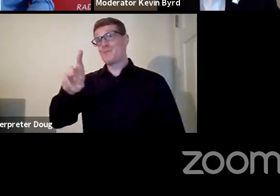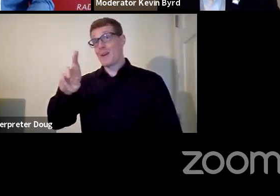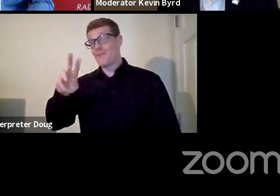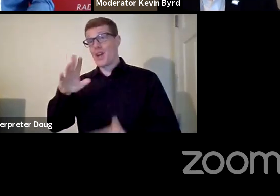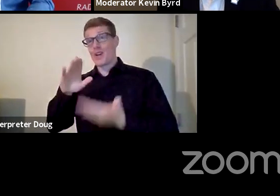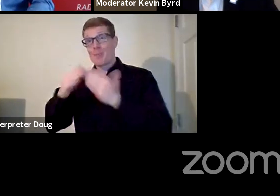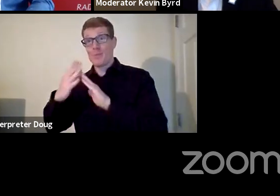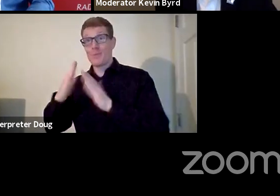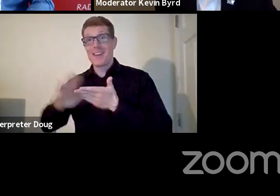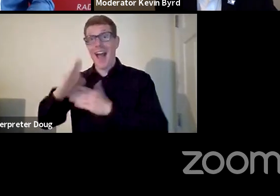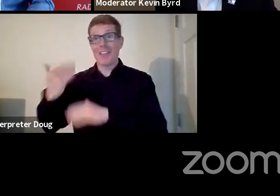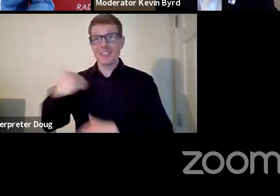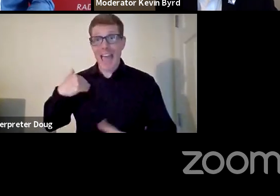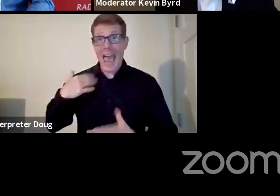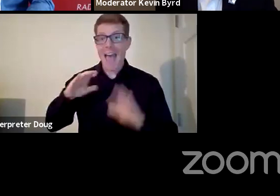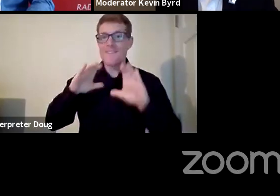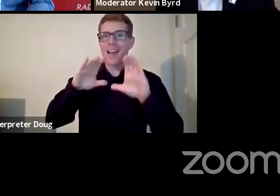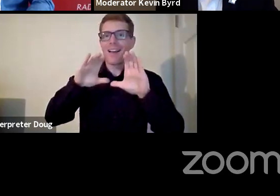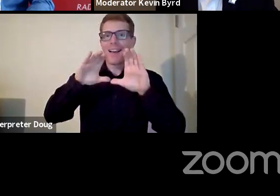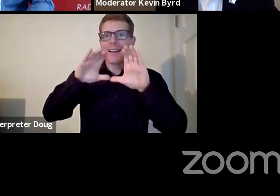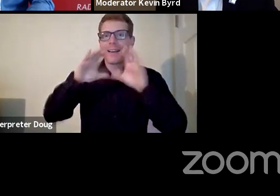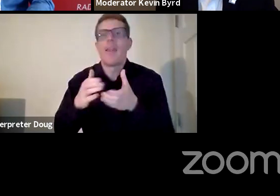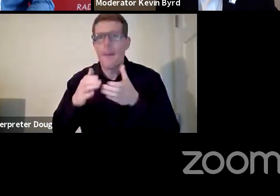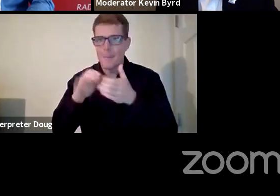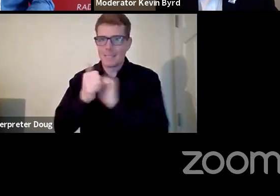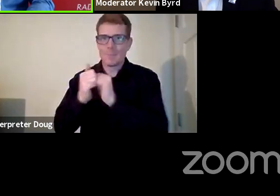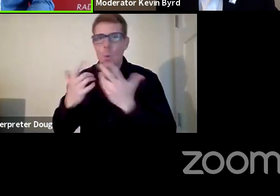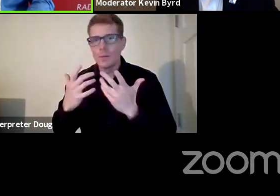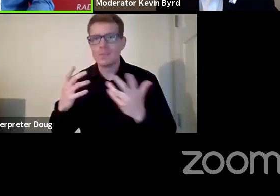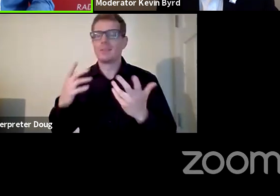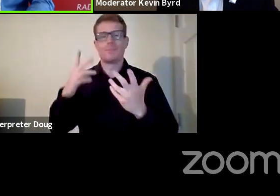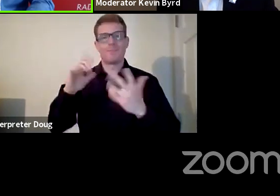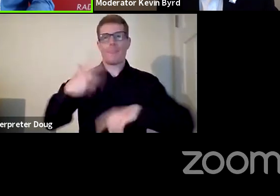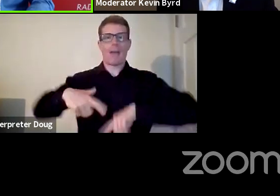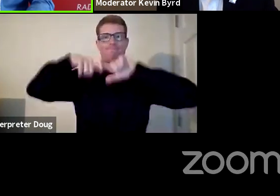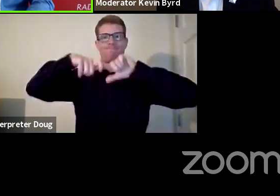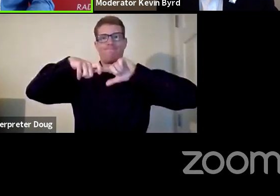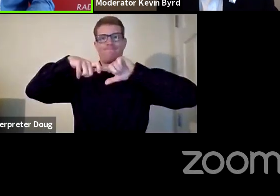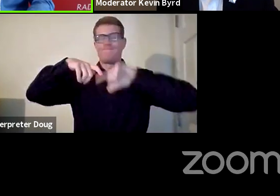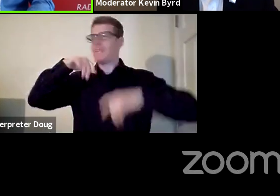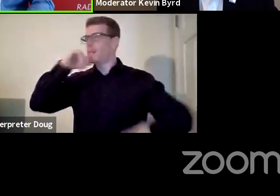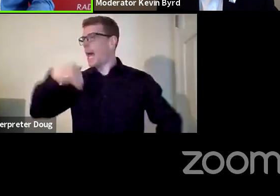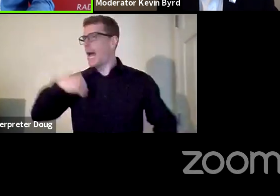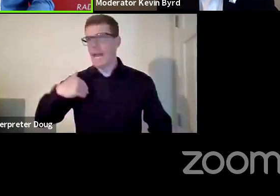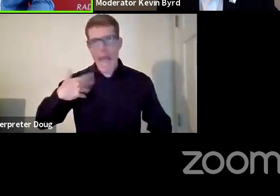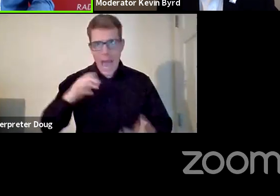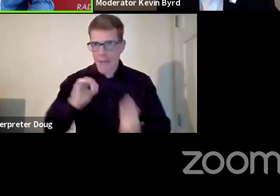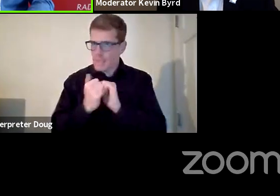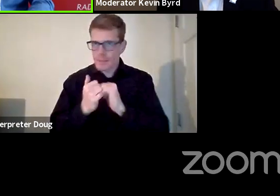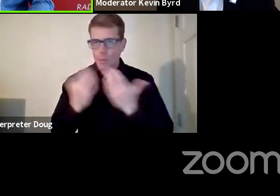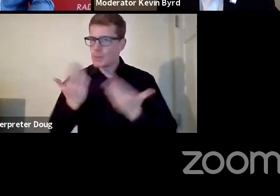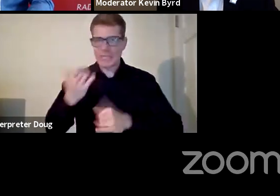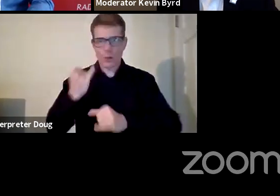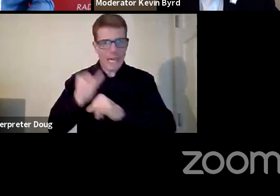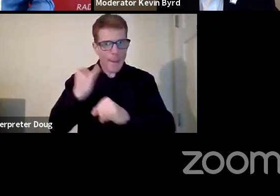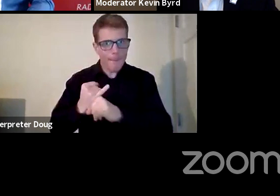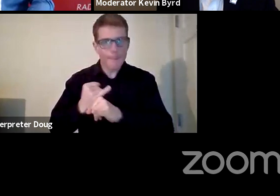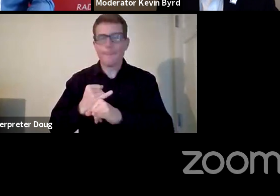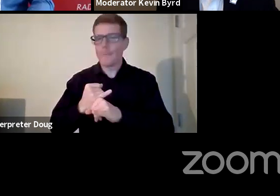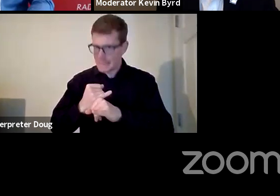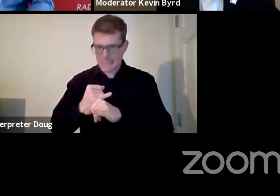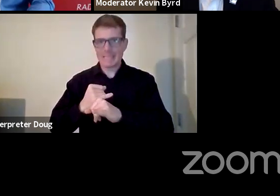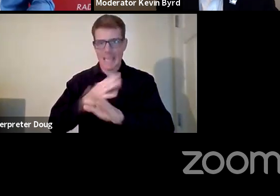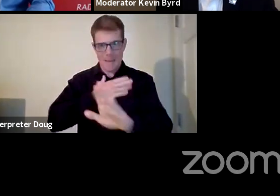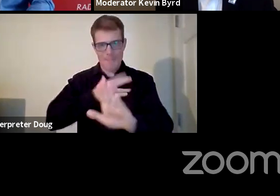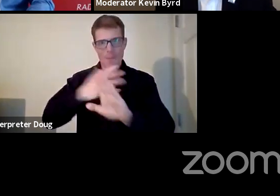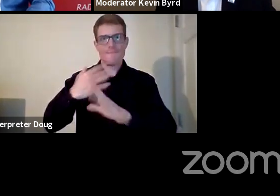further notice, and no use by outside groups our campus until further notice. So that's an easy one for